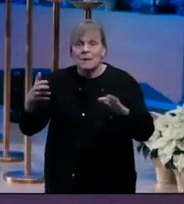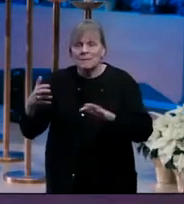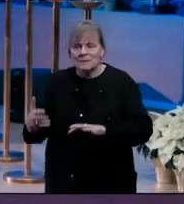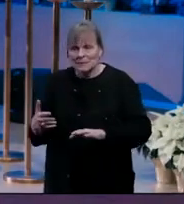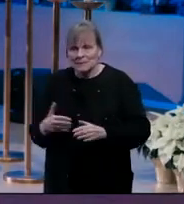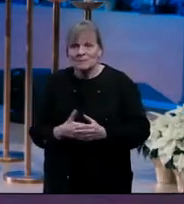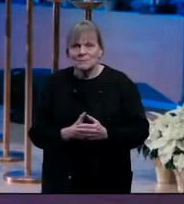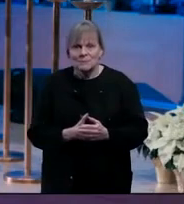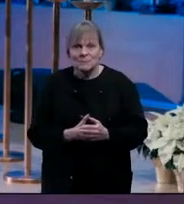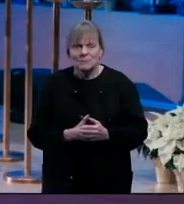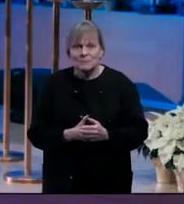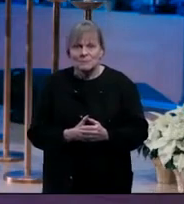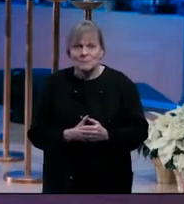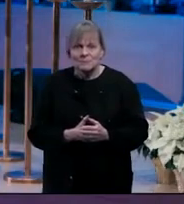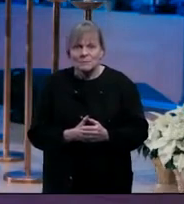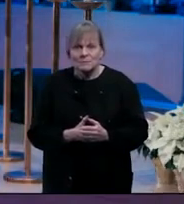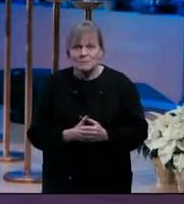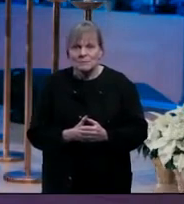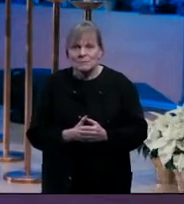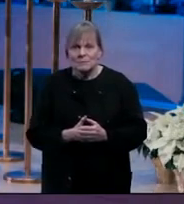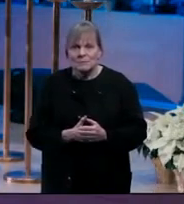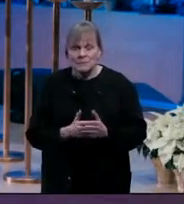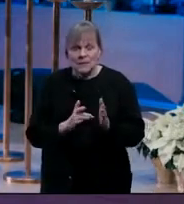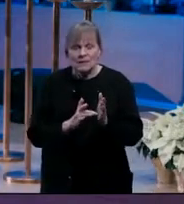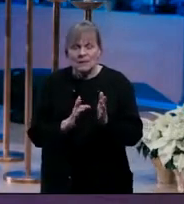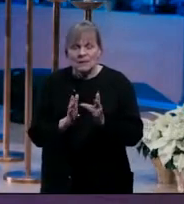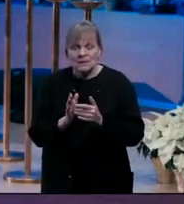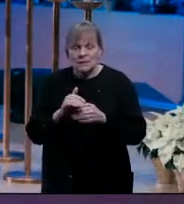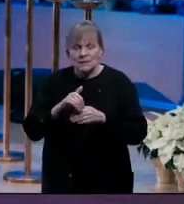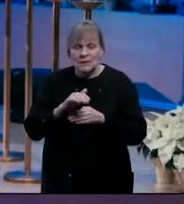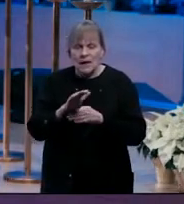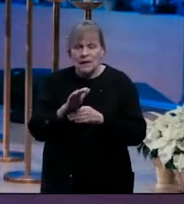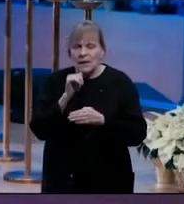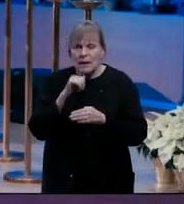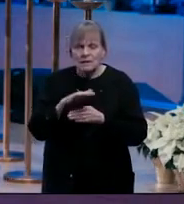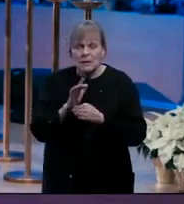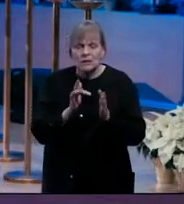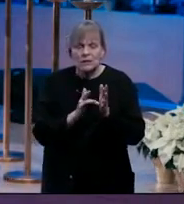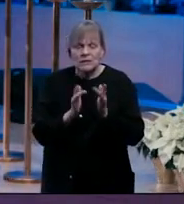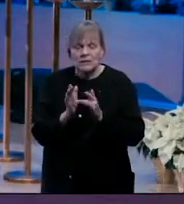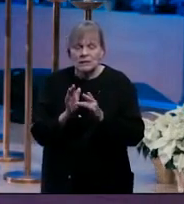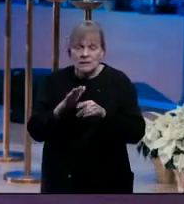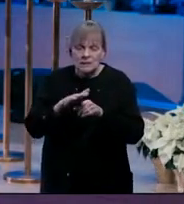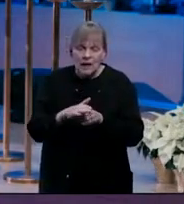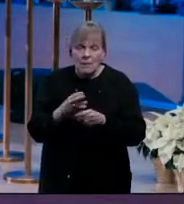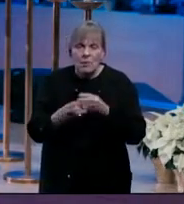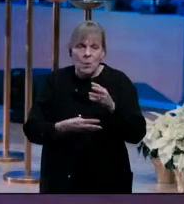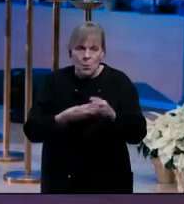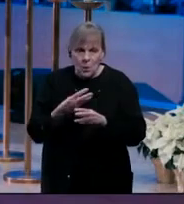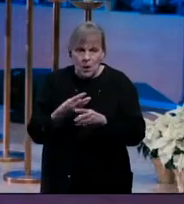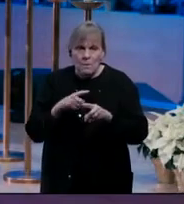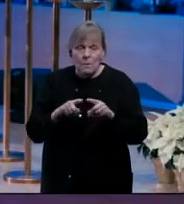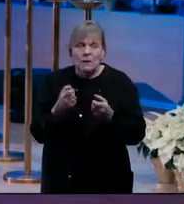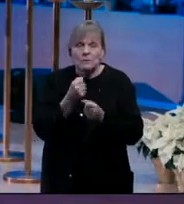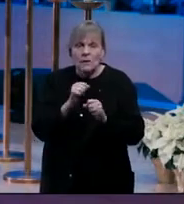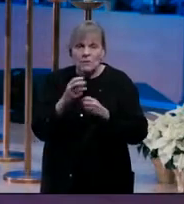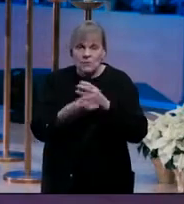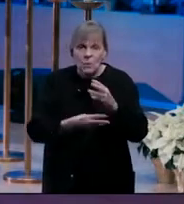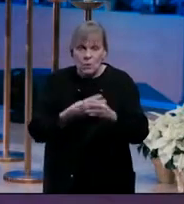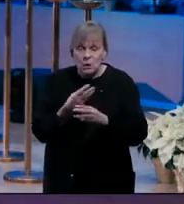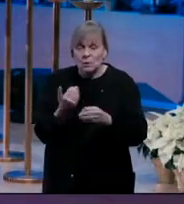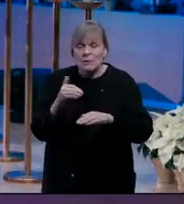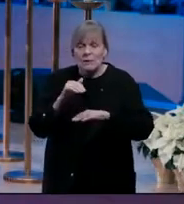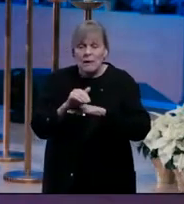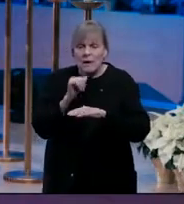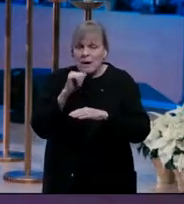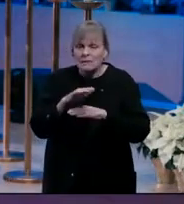messes. And so when he sent Jesus, John says, he did not send Jesus to condemn the world, but to save the world. And so tonight,